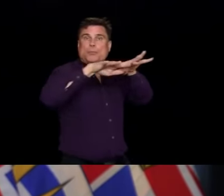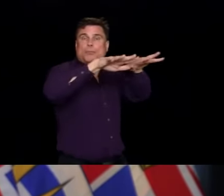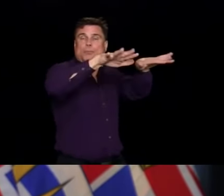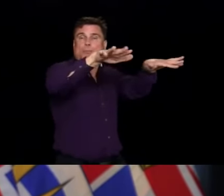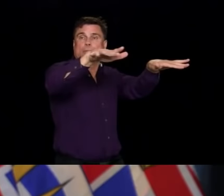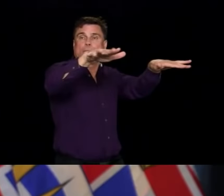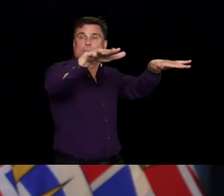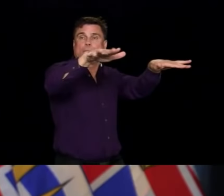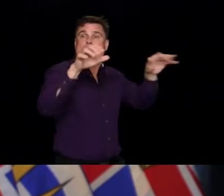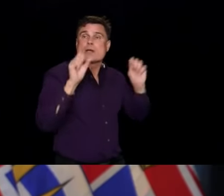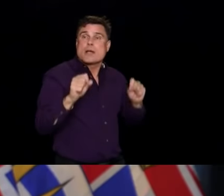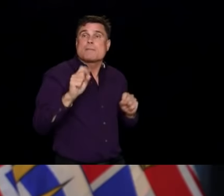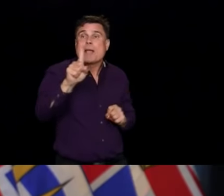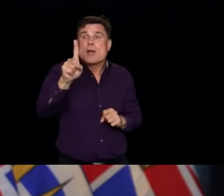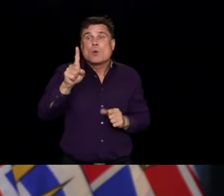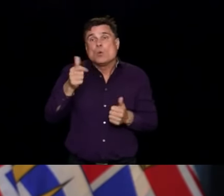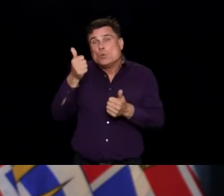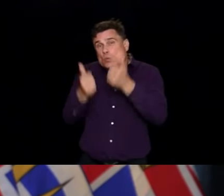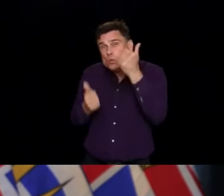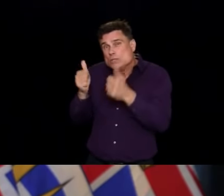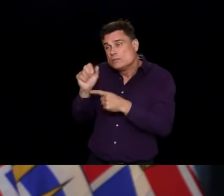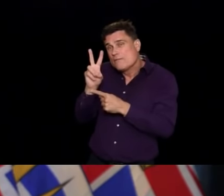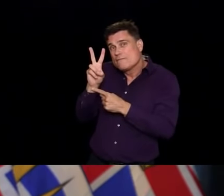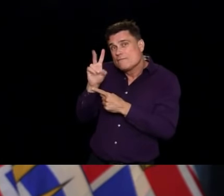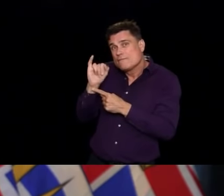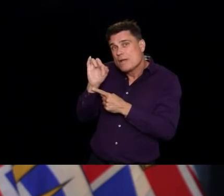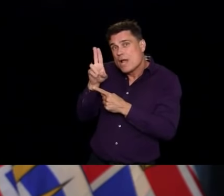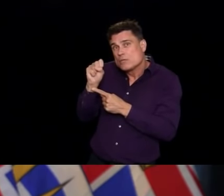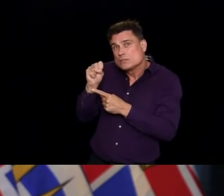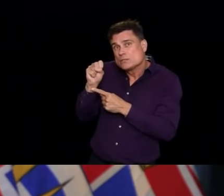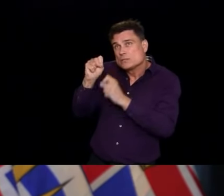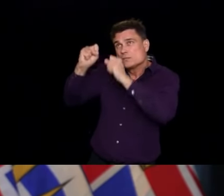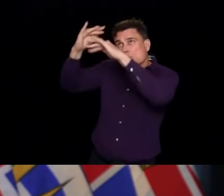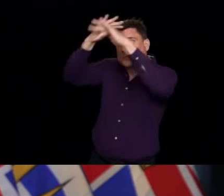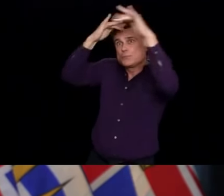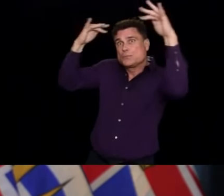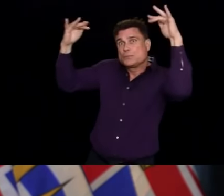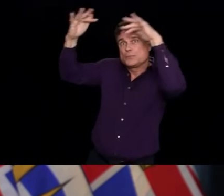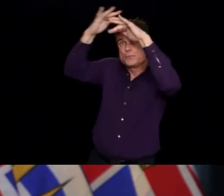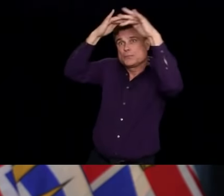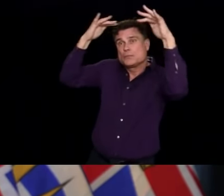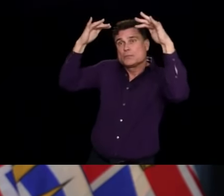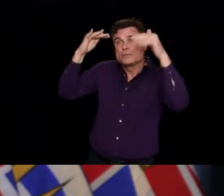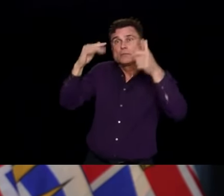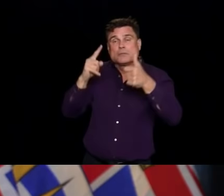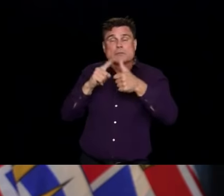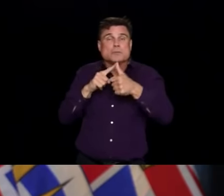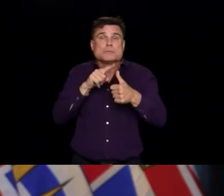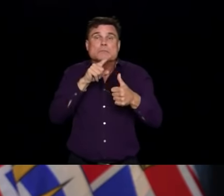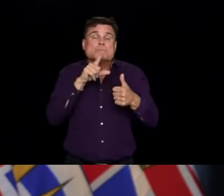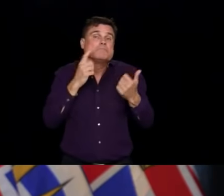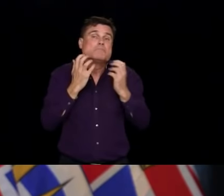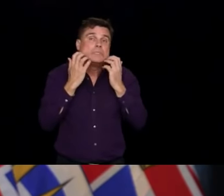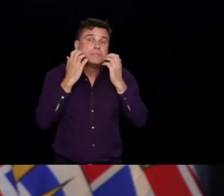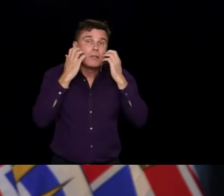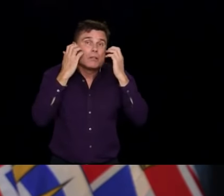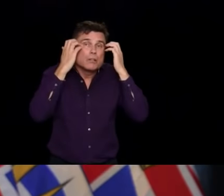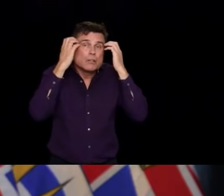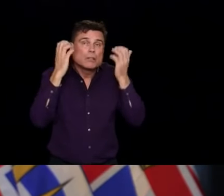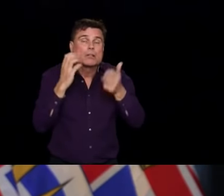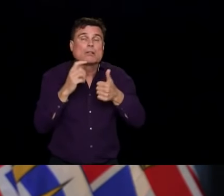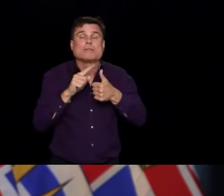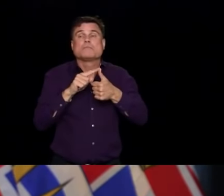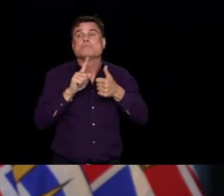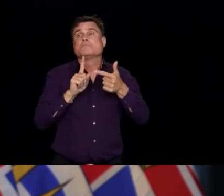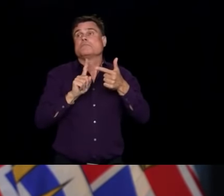bacterial infections like tuberculosis. When we're talking about viruses like COVID and influenza, primarily they're